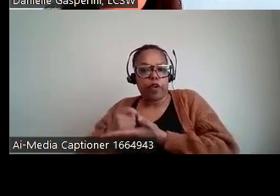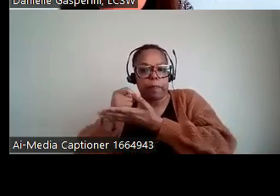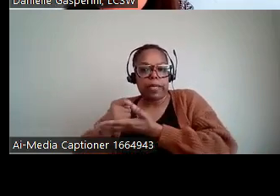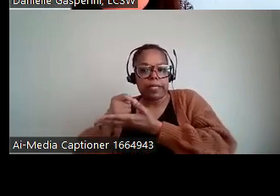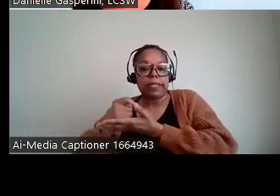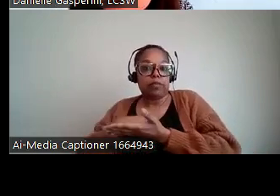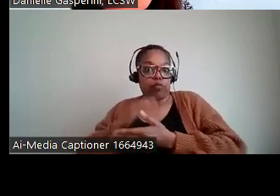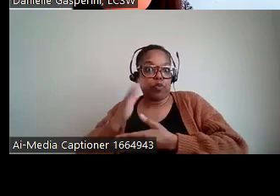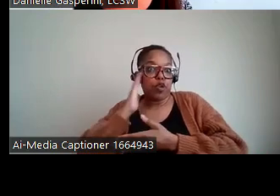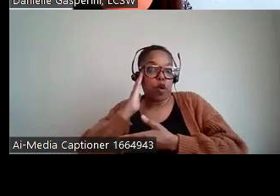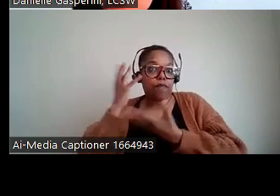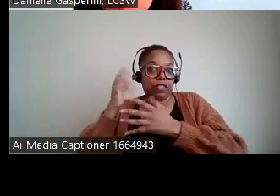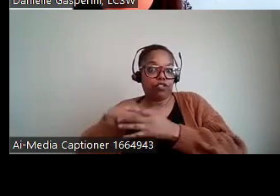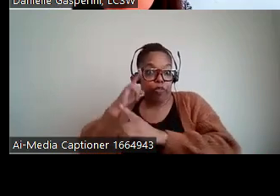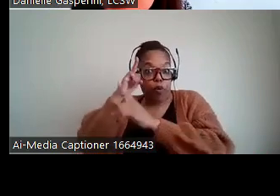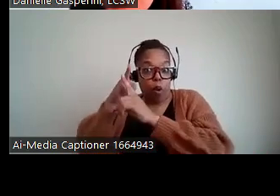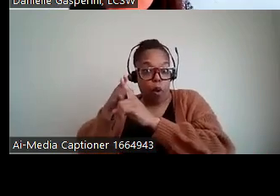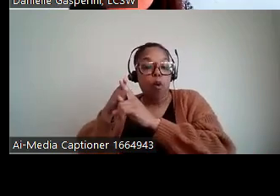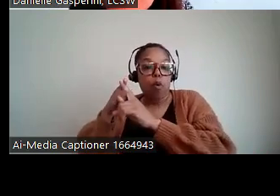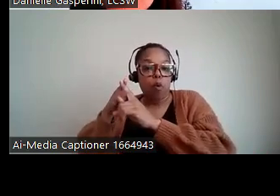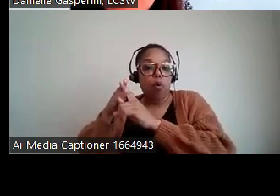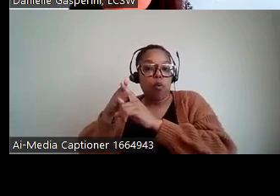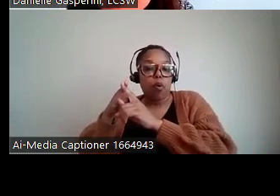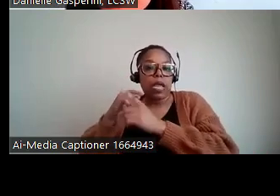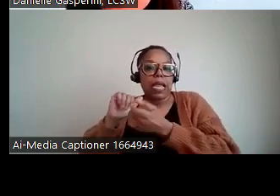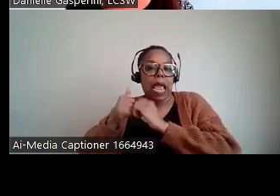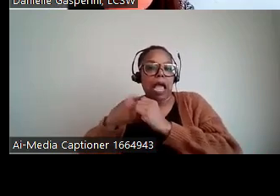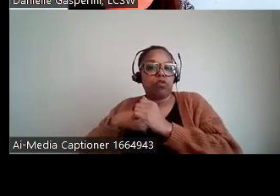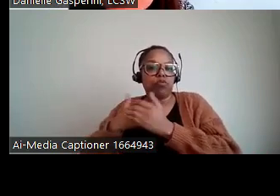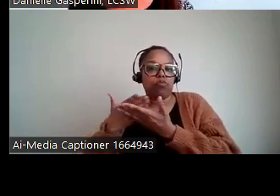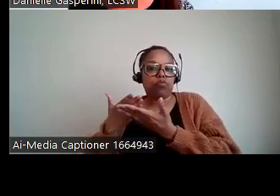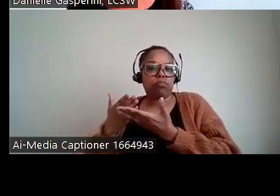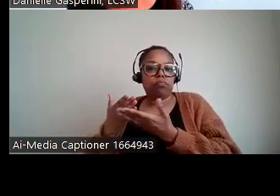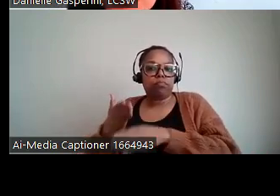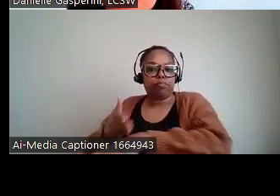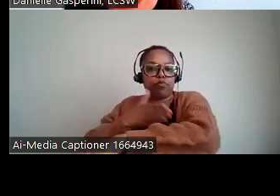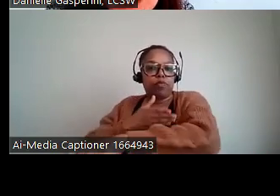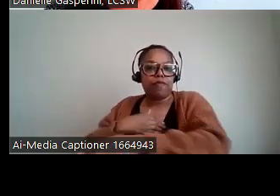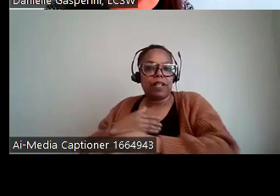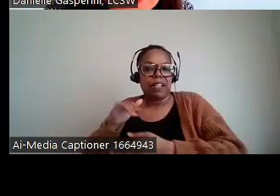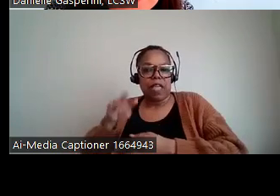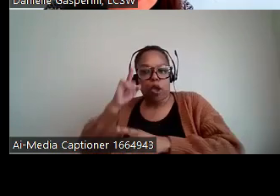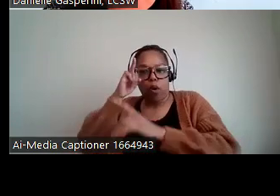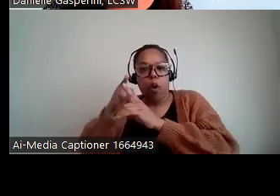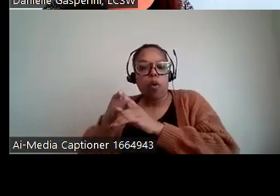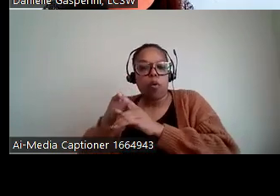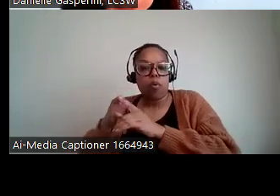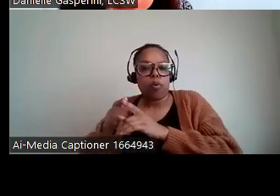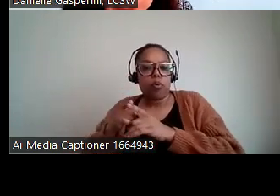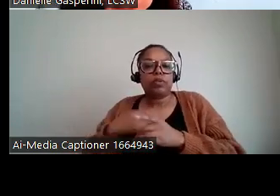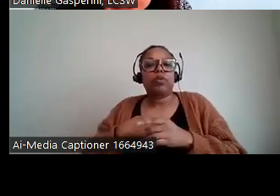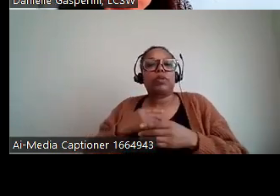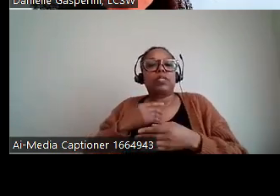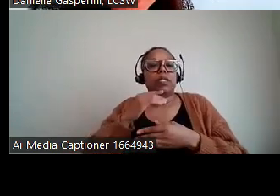we know what we all agreed to, and we're all going to move forward. And really positive strengths-based language, and that's what all of this is,